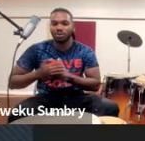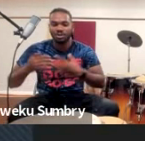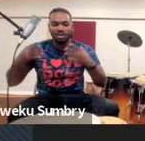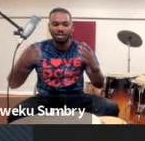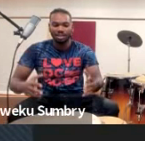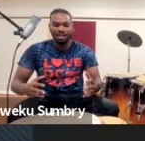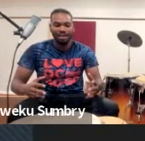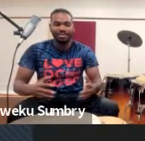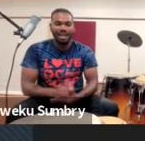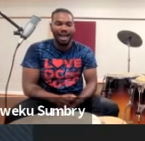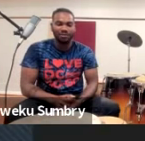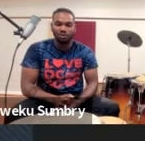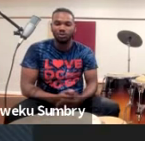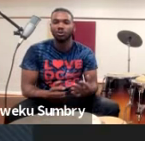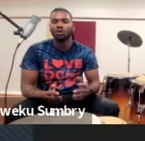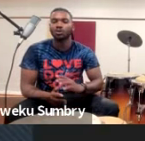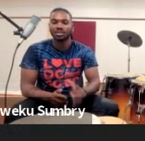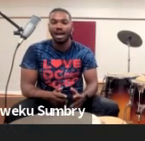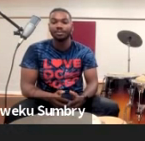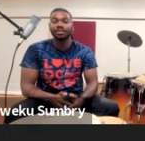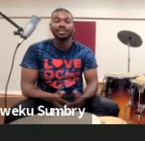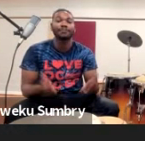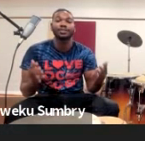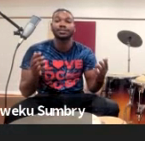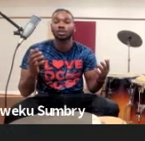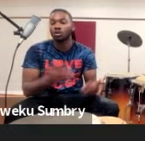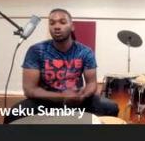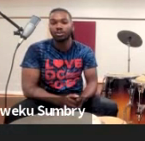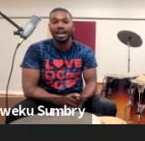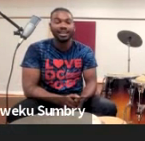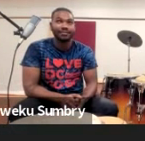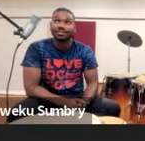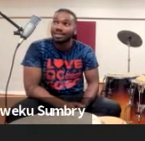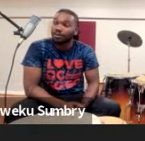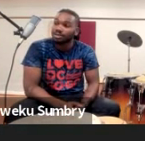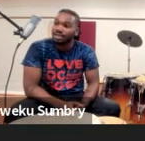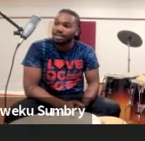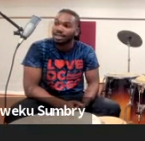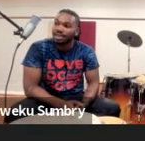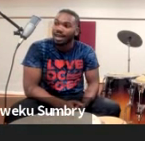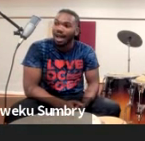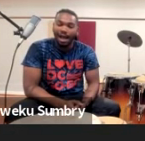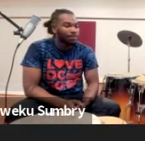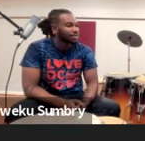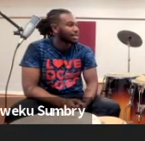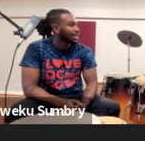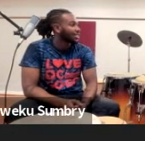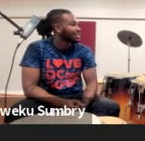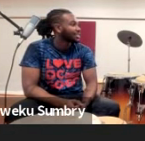just put everything that I have to do with go-go aside, because I've been a go-go fanatic ever since I would say,